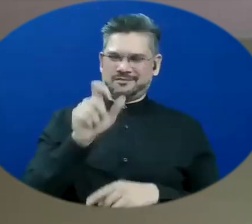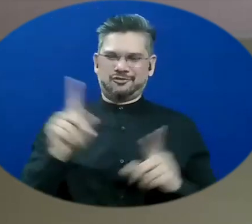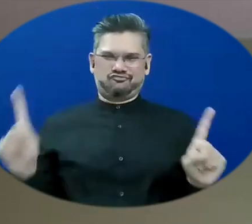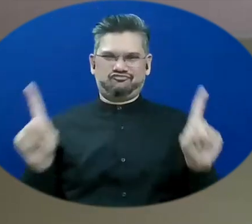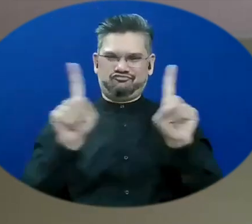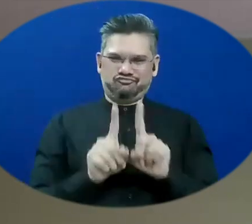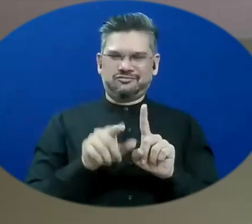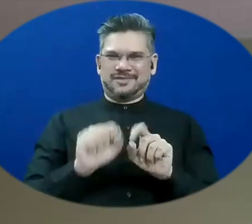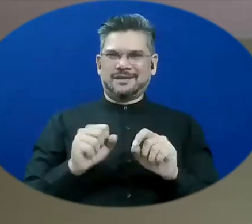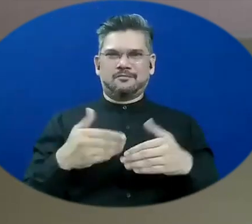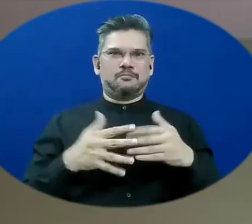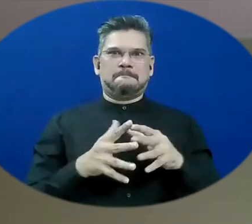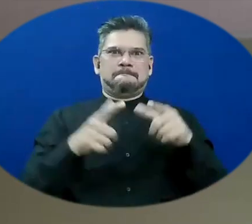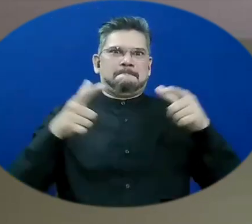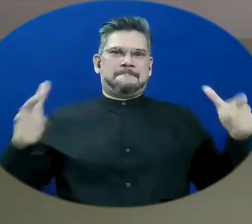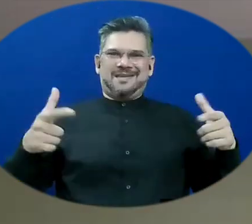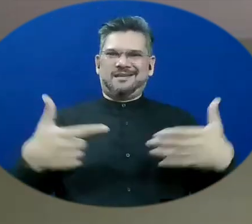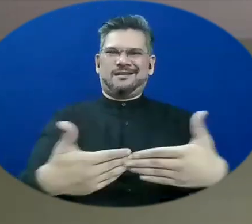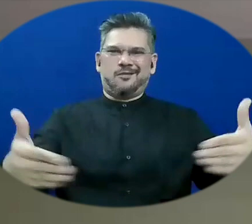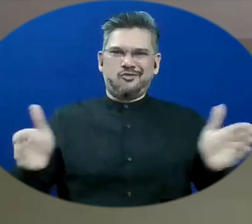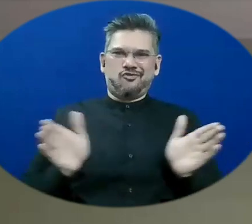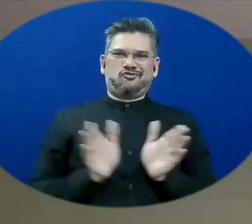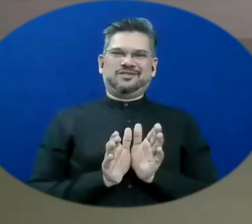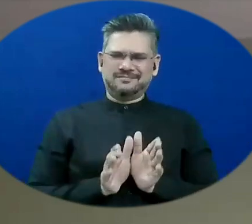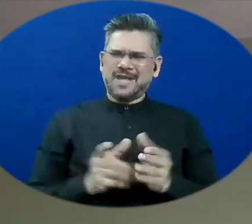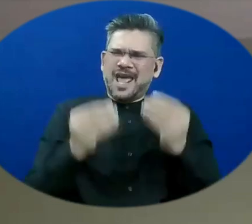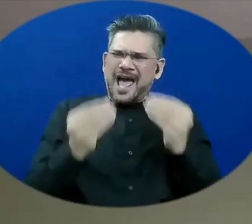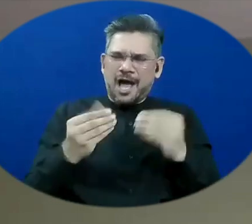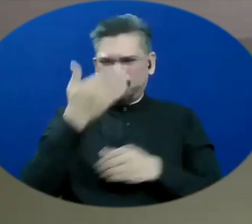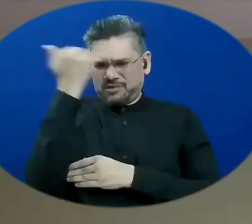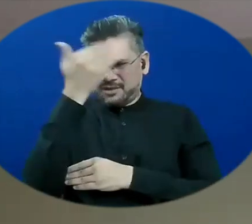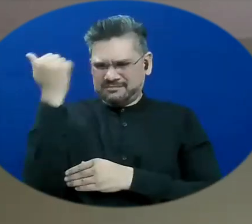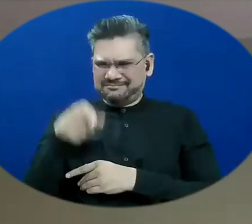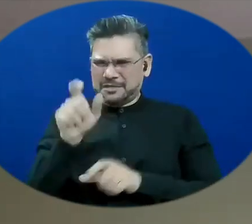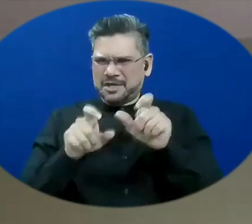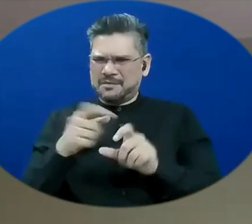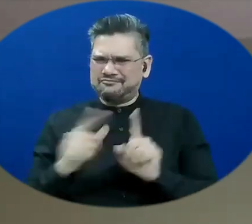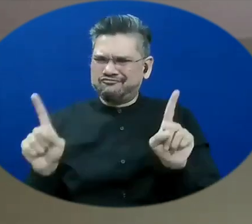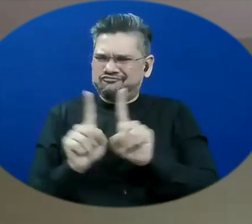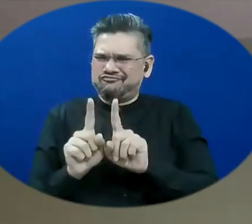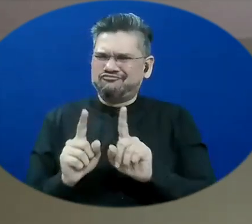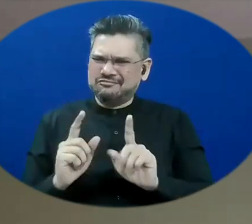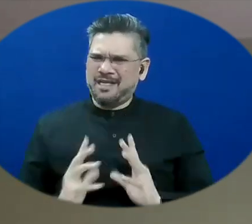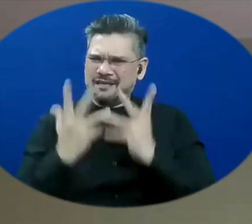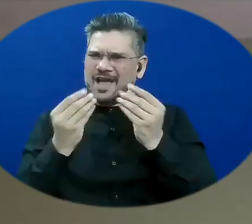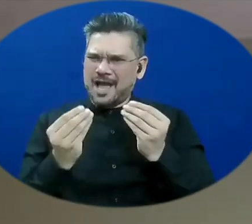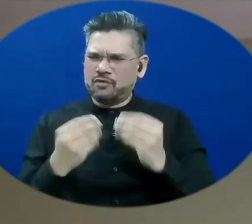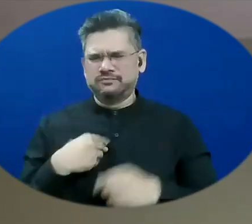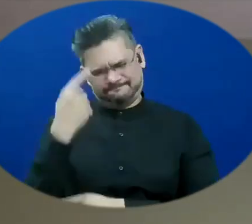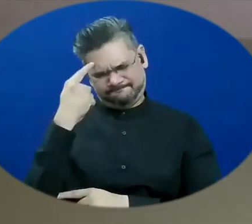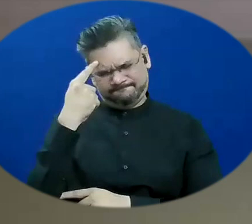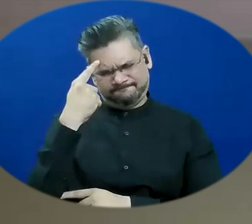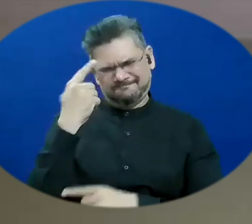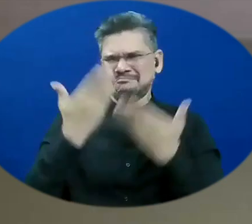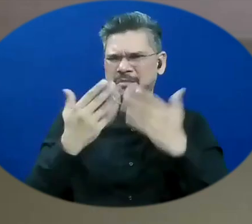to figure out how they're going to live with dementia in the picture. And I thought I would pass first to Sharifa, my friend, to see some of her thoughts